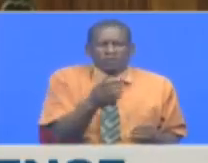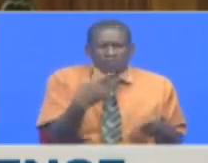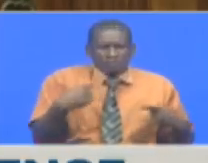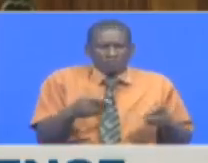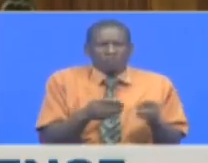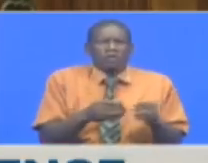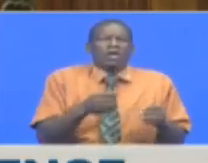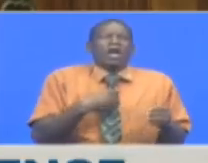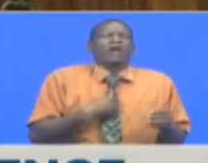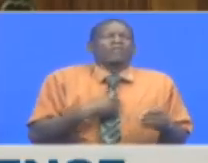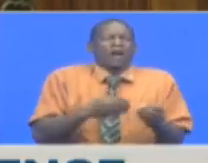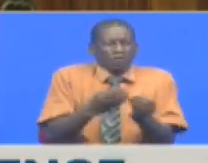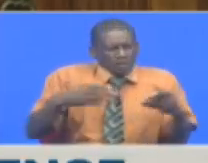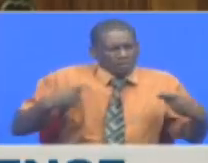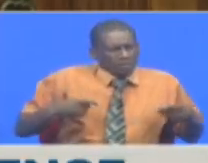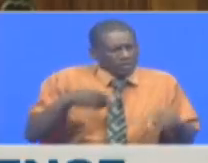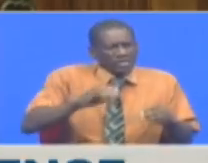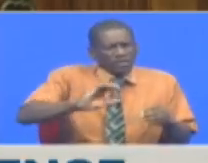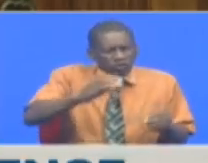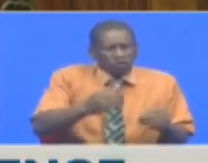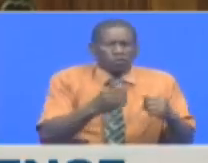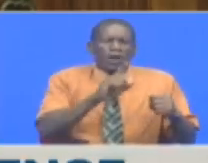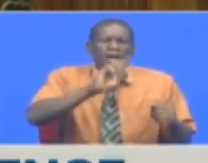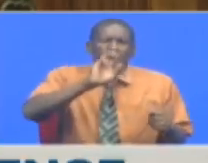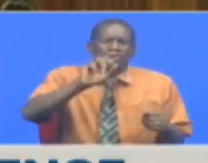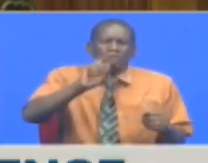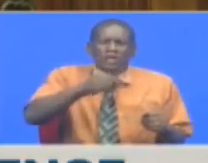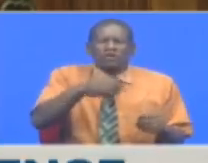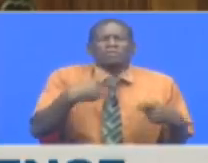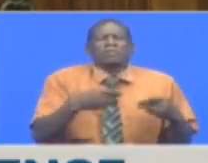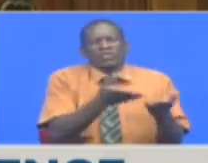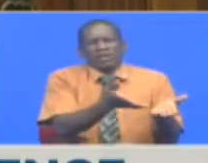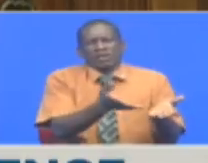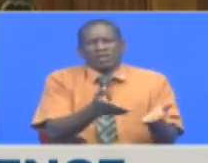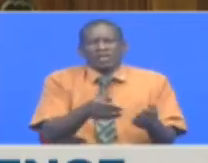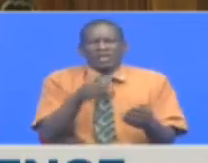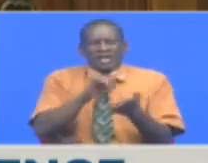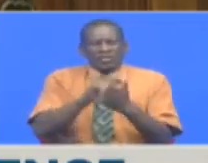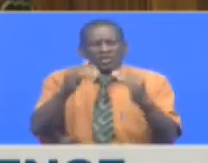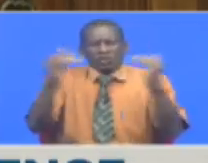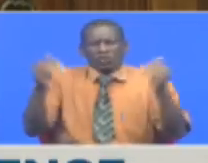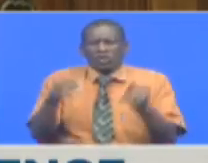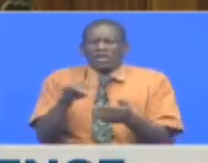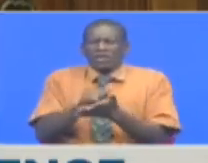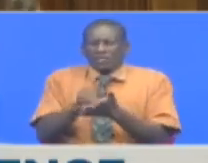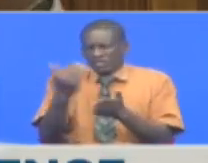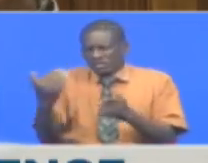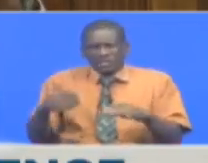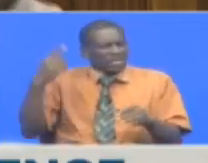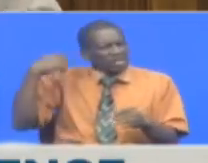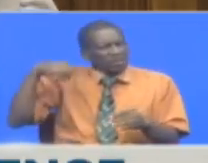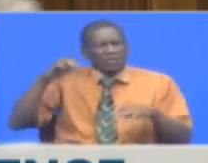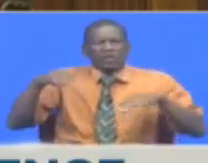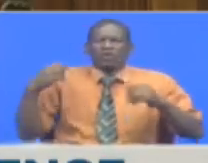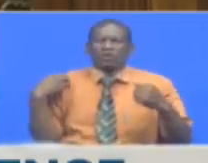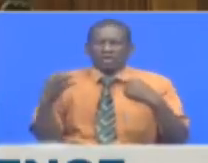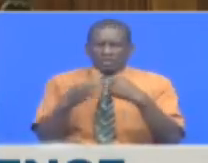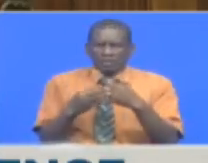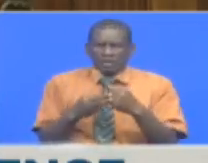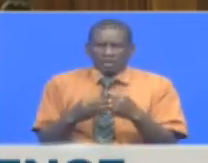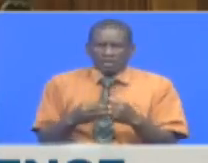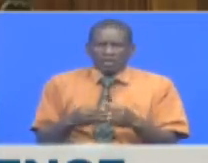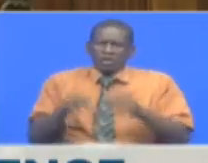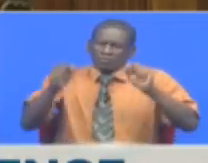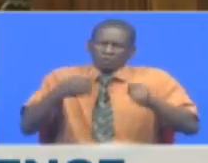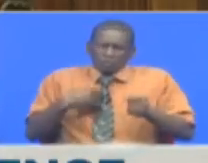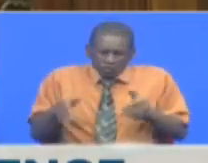people. Is that equity? Is that child in Mathare or Kibera? Will he ever have an